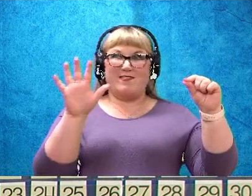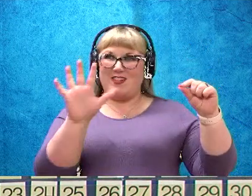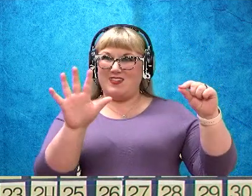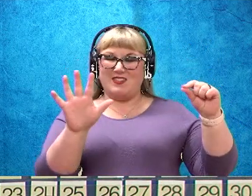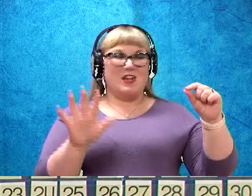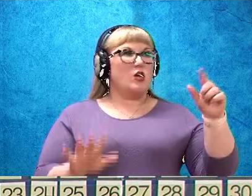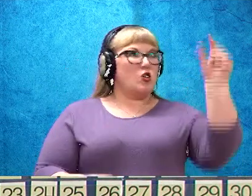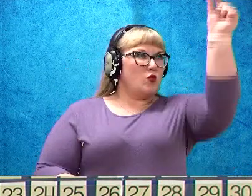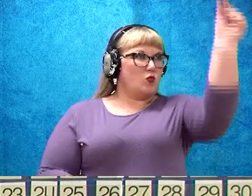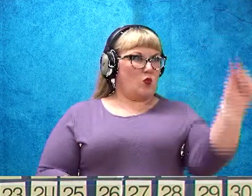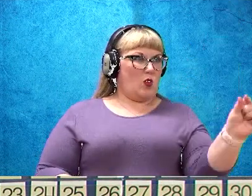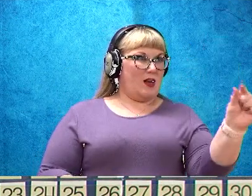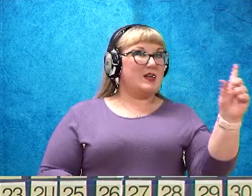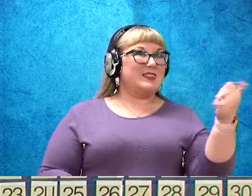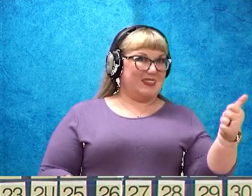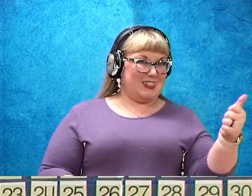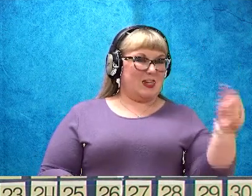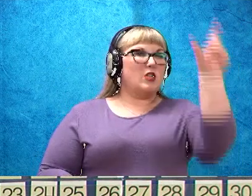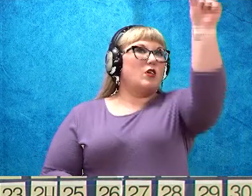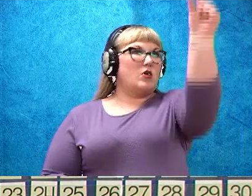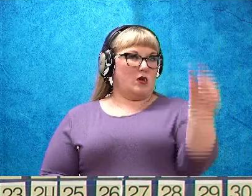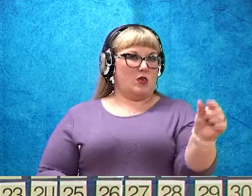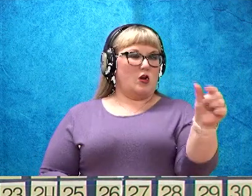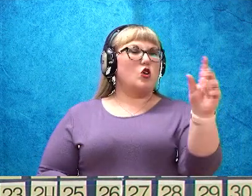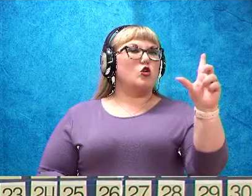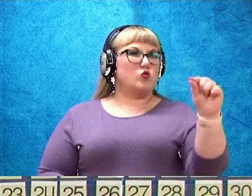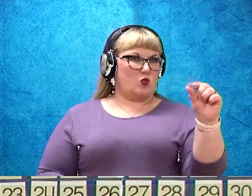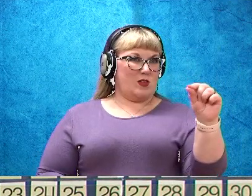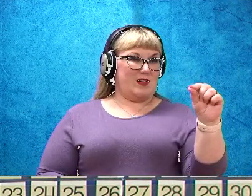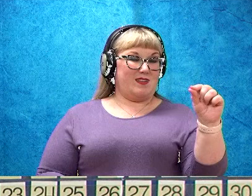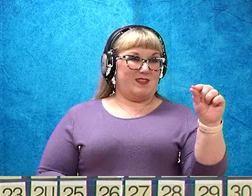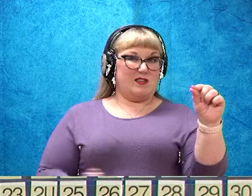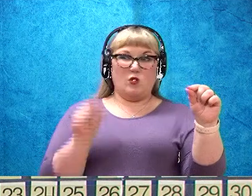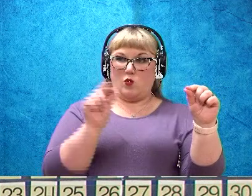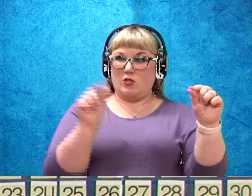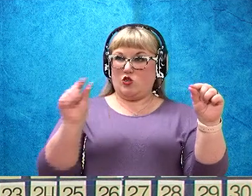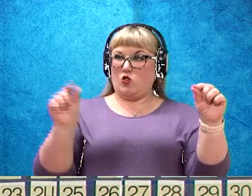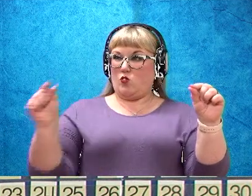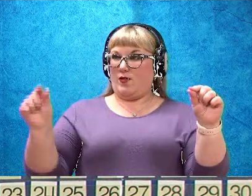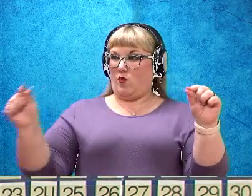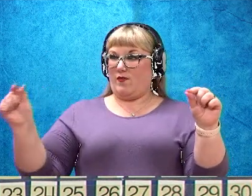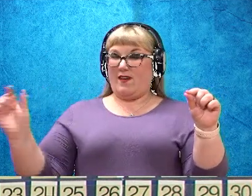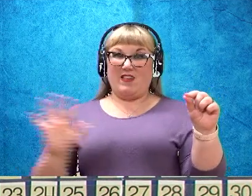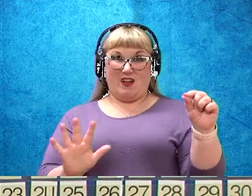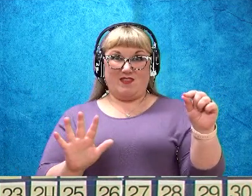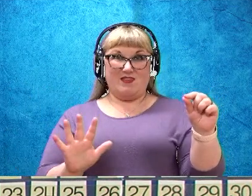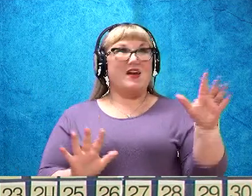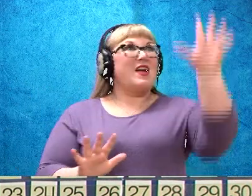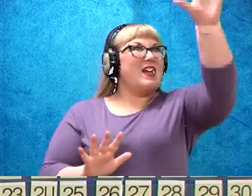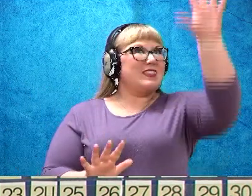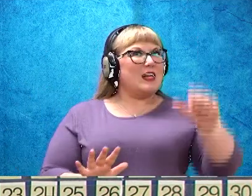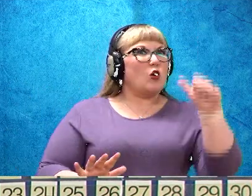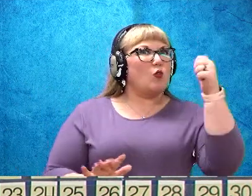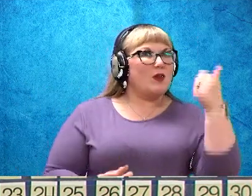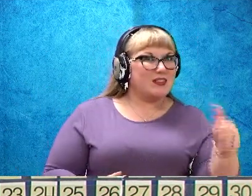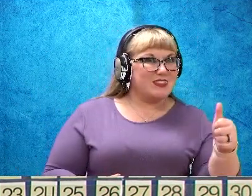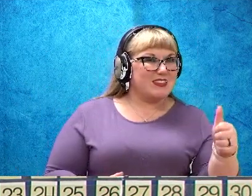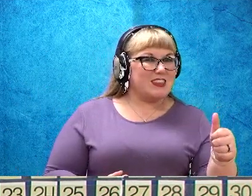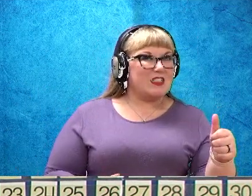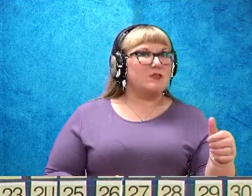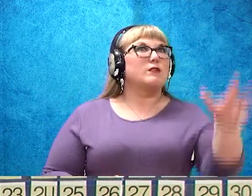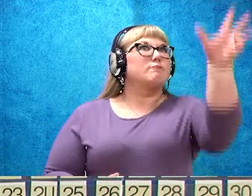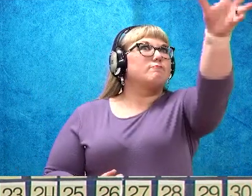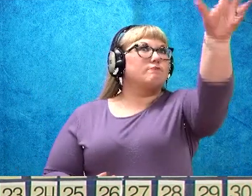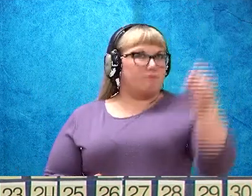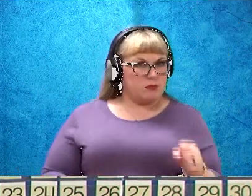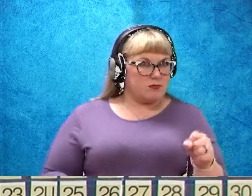my 2 rods to show 25. If I'm taking 10 away, I exited out a rod.